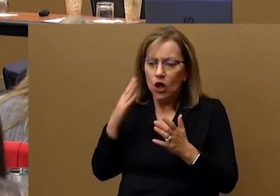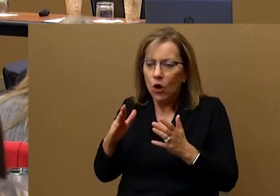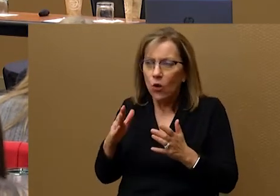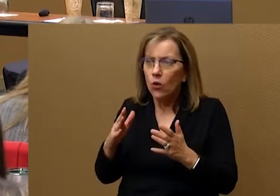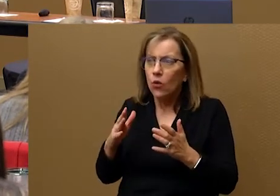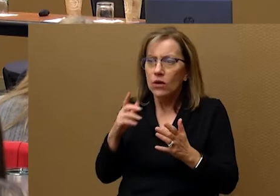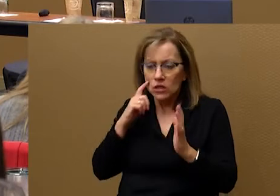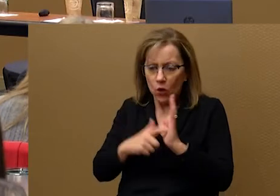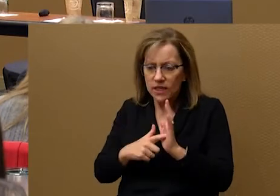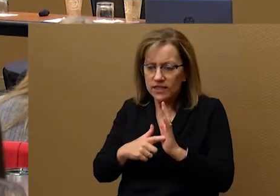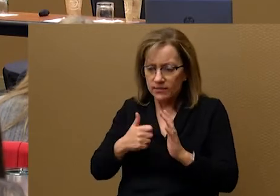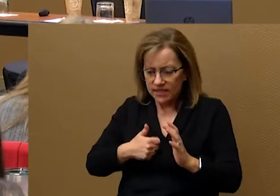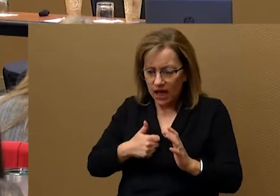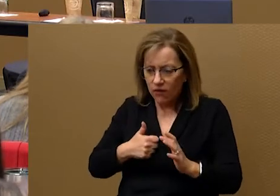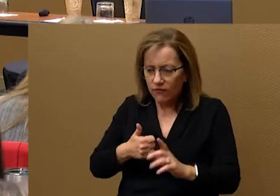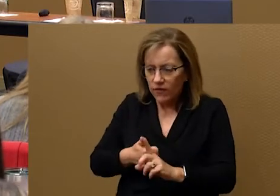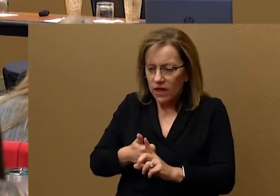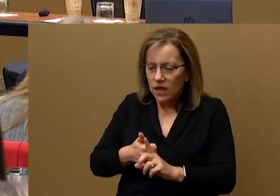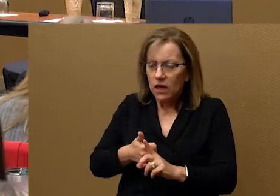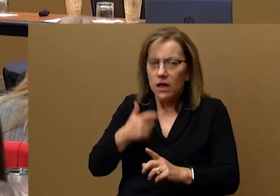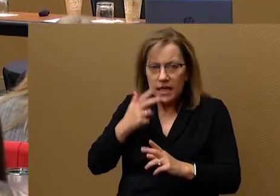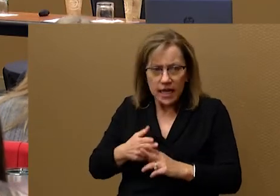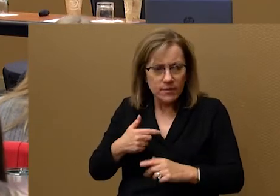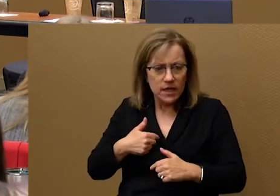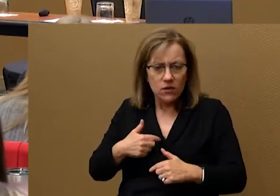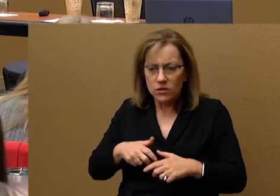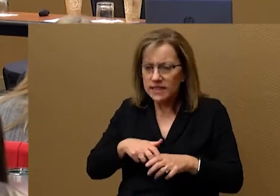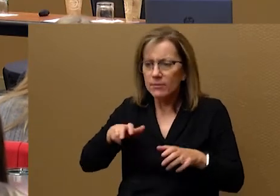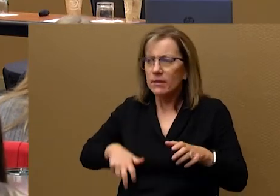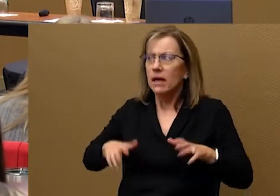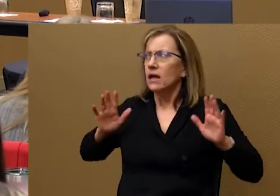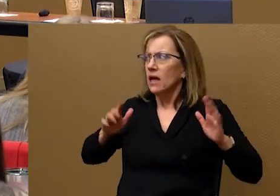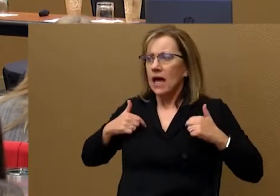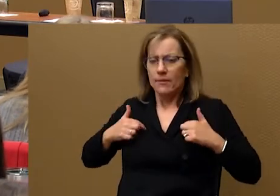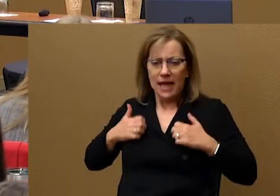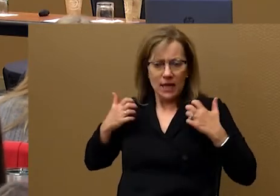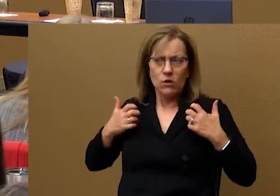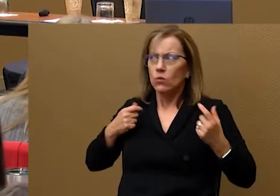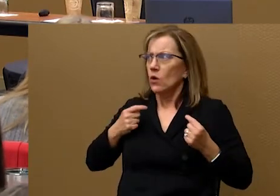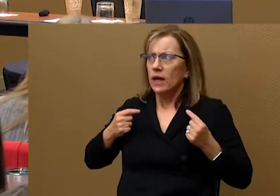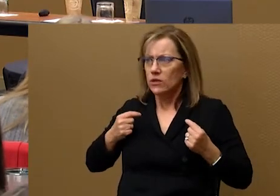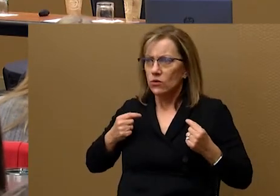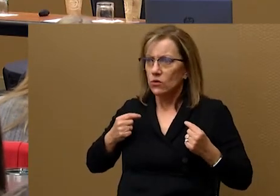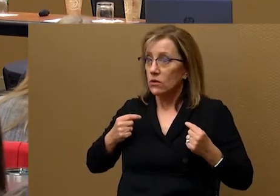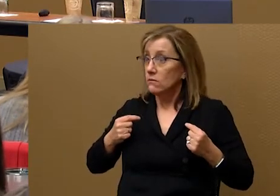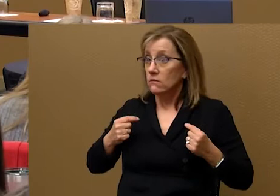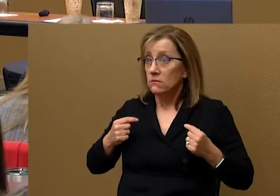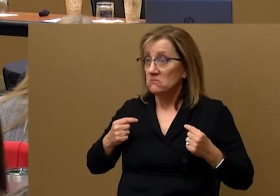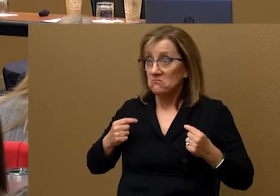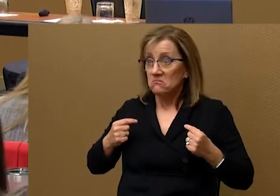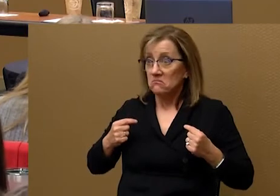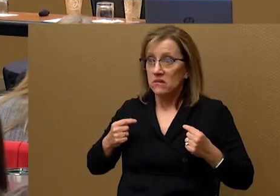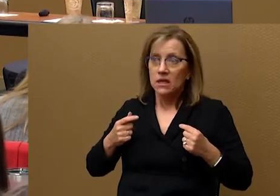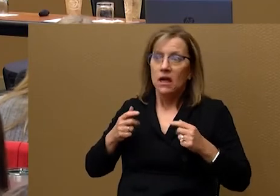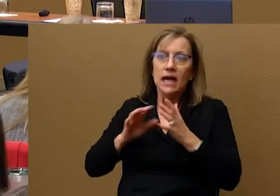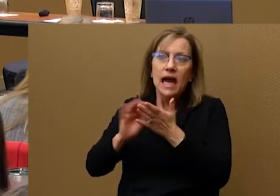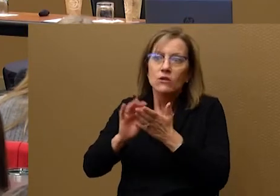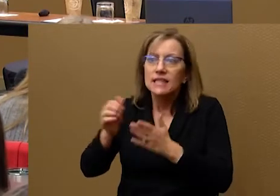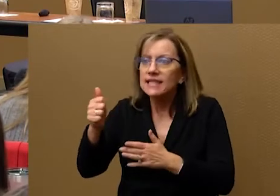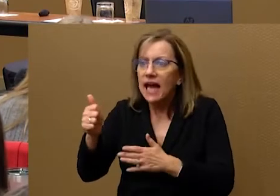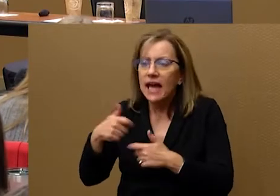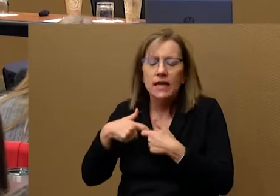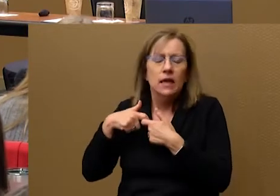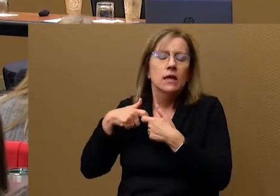skills for noticing, maybe naming what he's feeling, and then stepping back from it, going, oh, I'm angry, what do I do? Even something